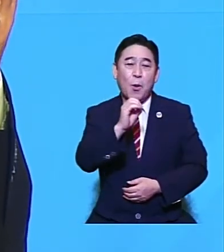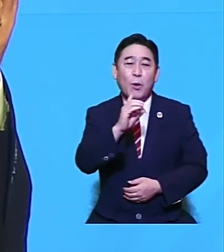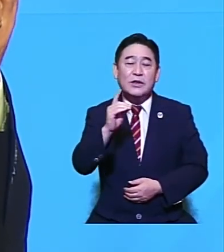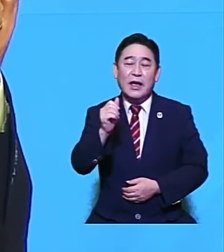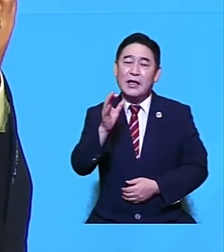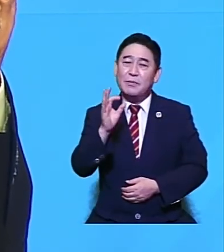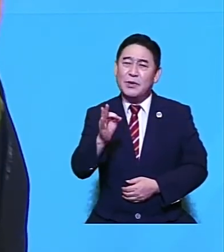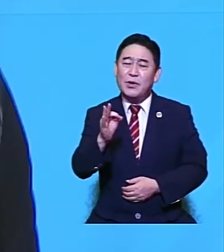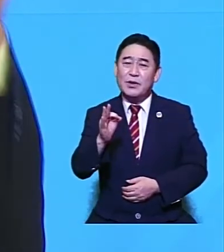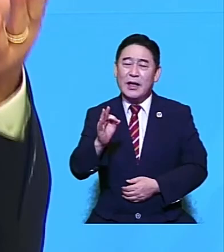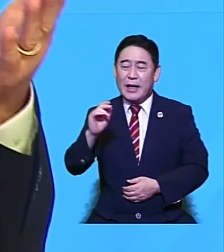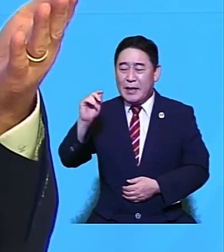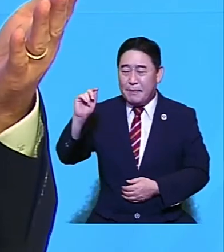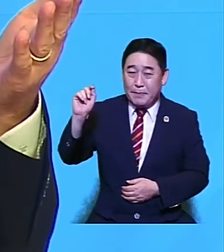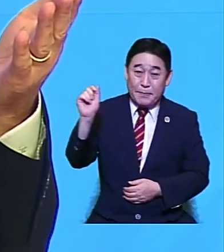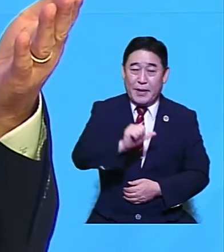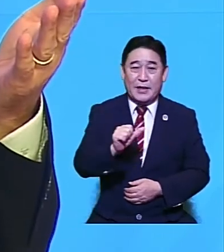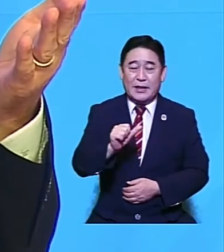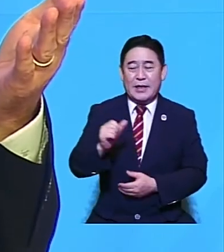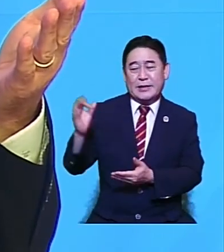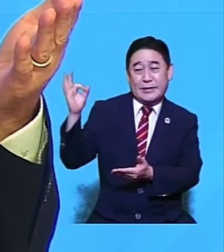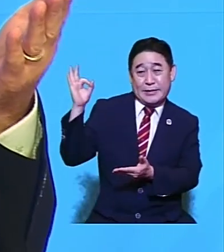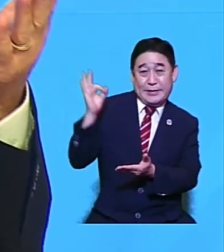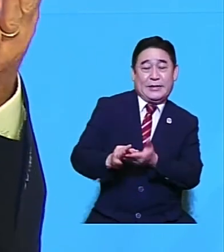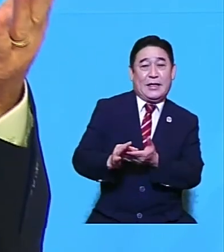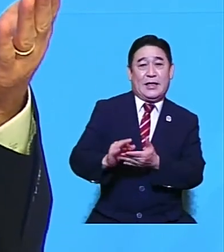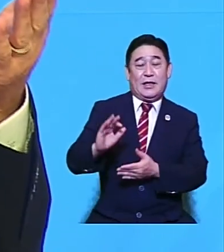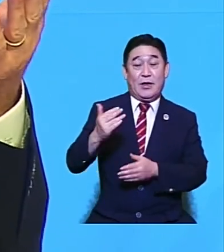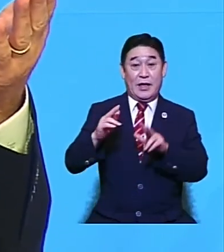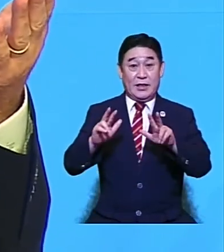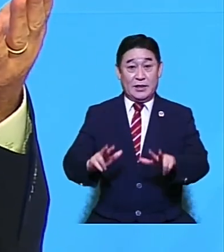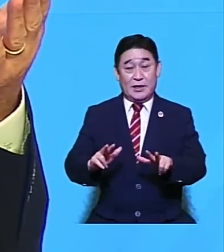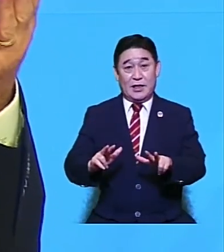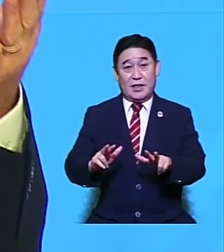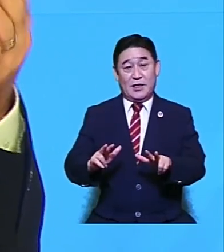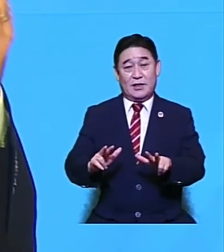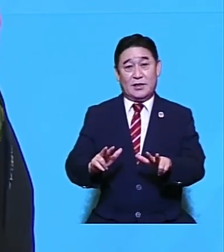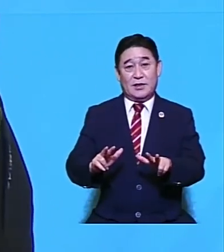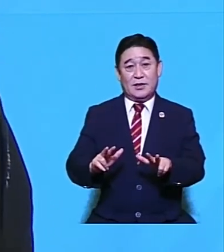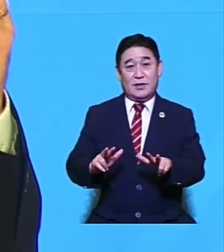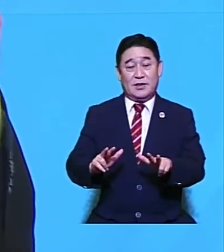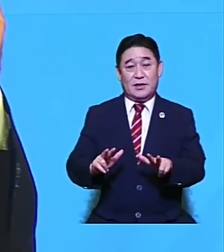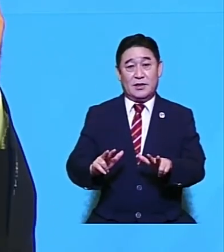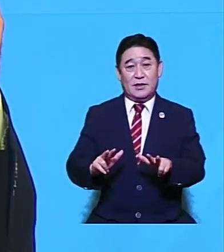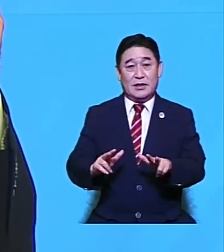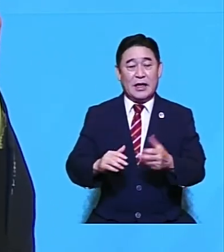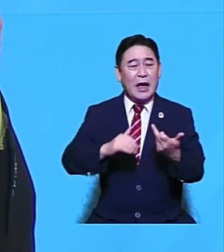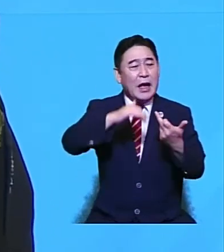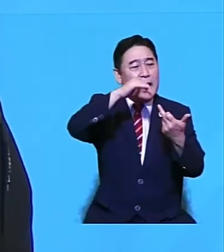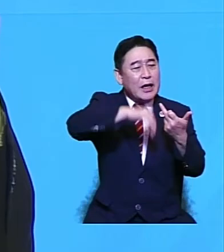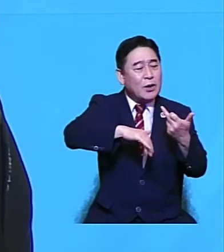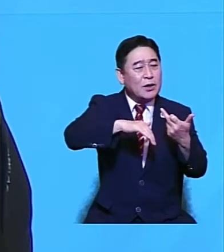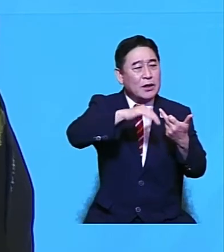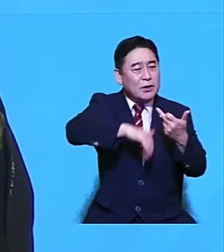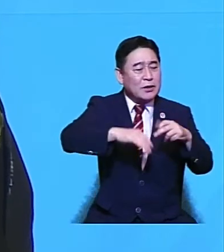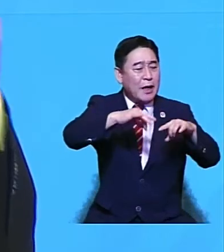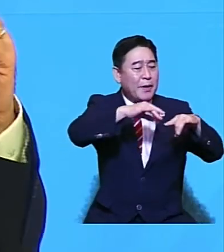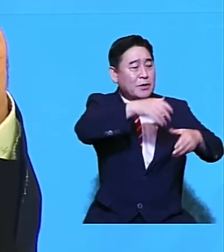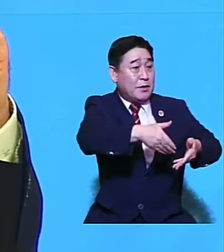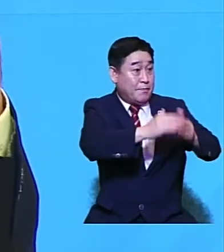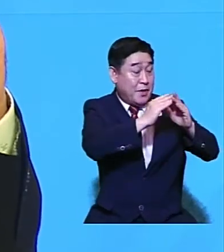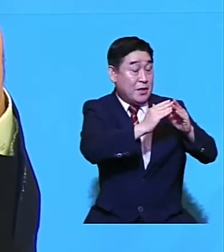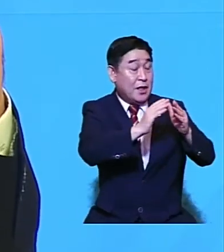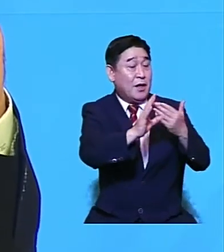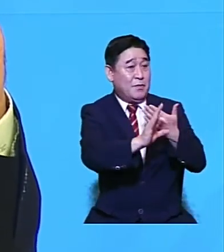to governments, you want to build a coal-fired power plant? Coal-fired power, just at the power price, is going to be more expensive